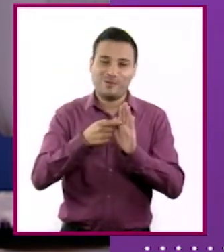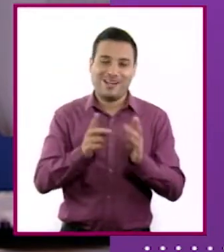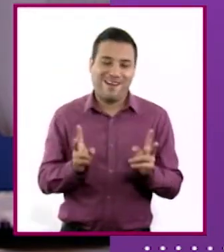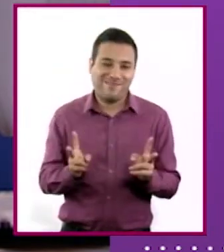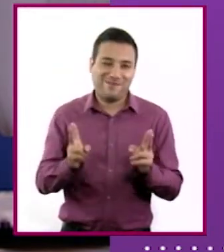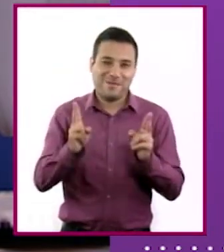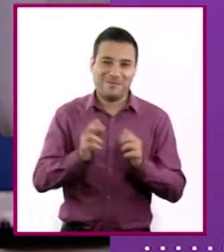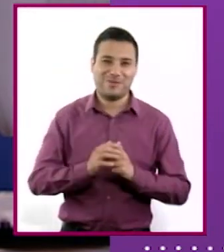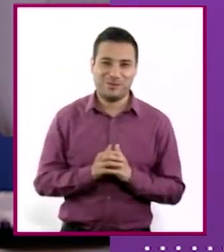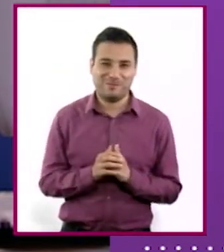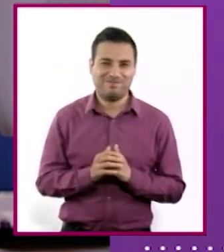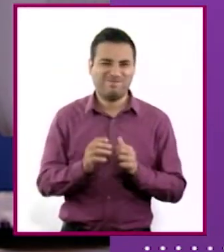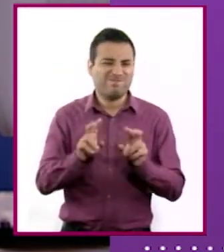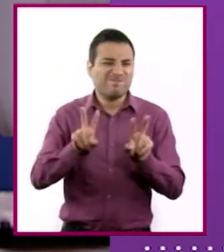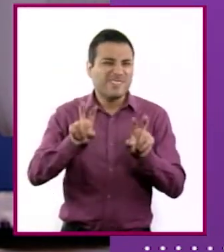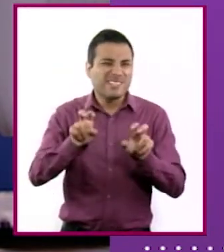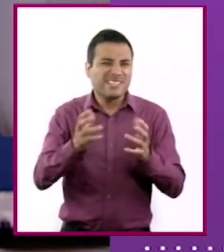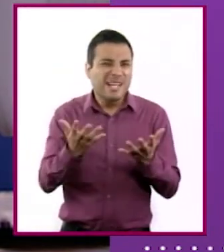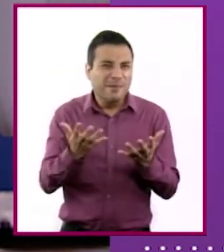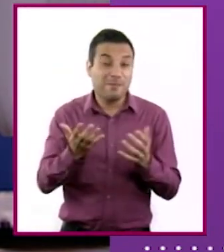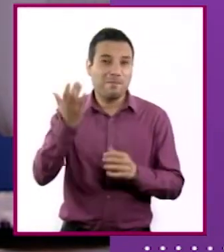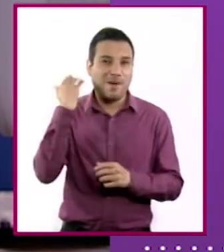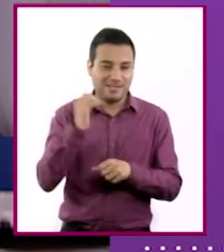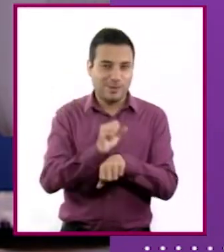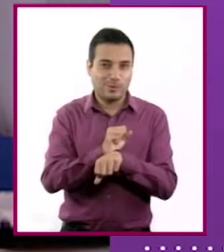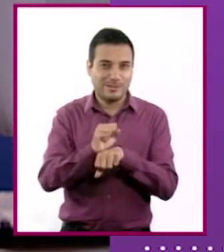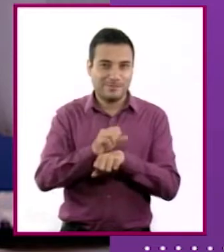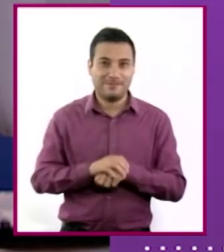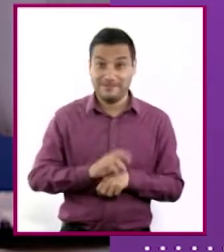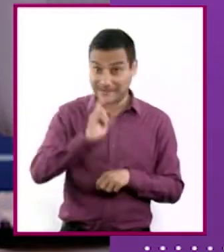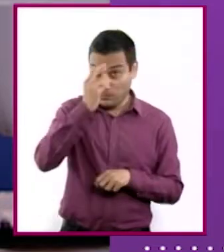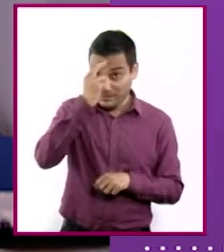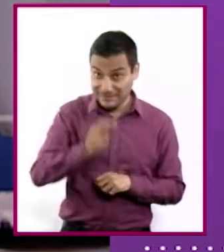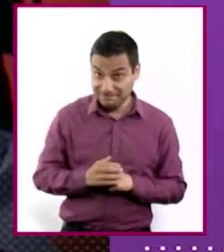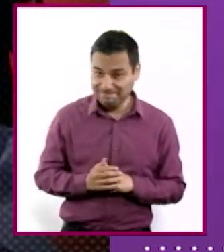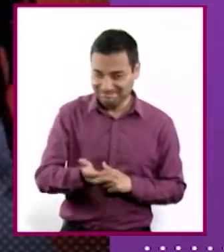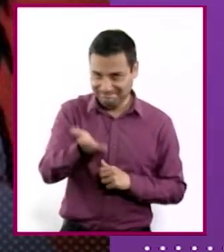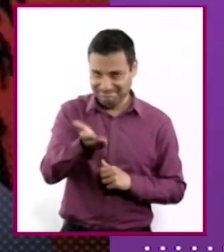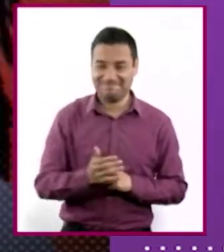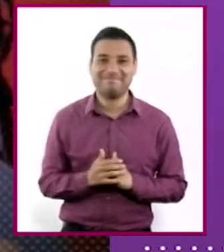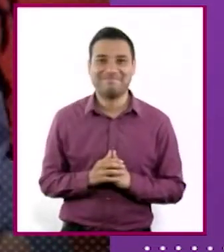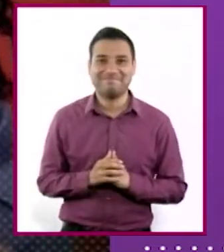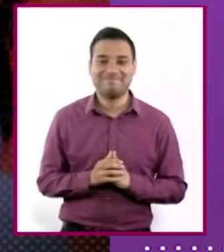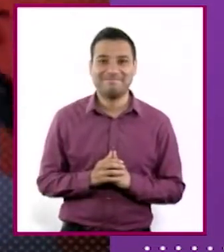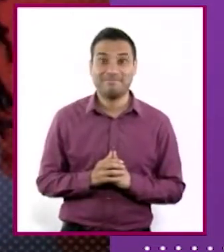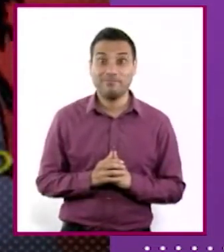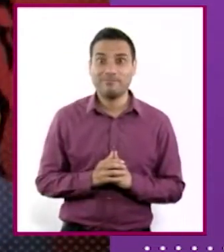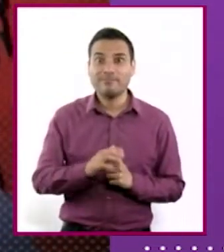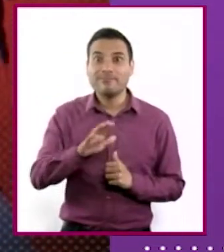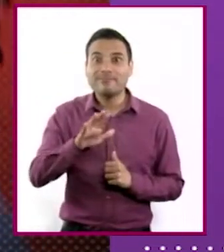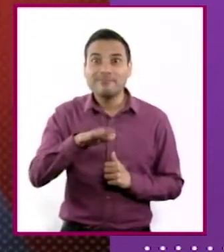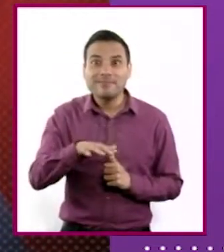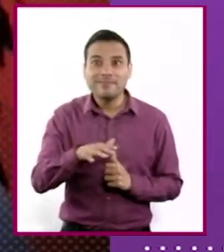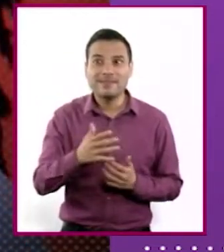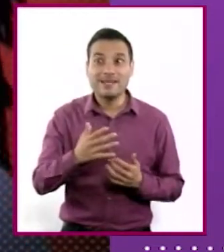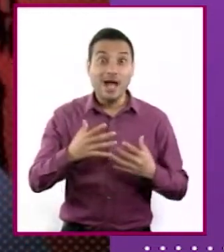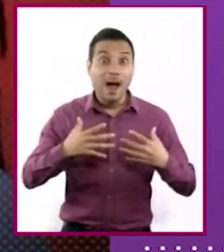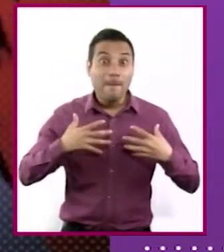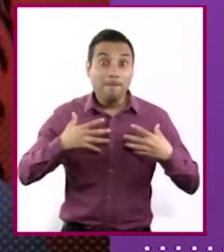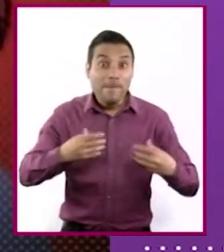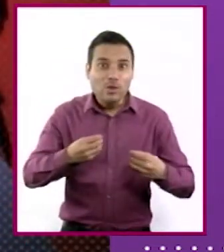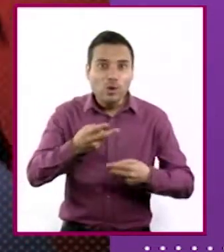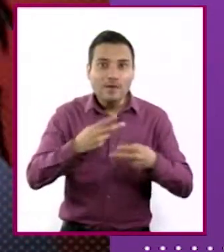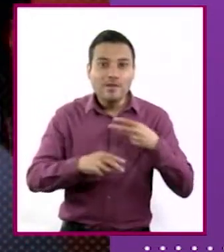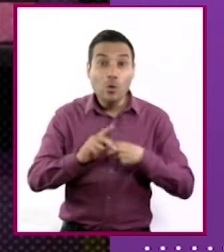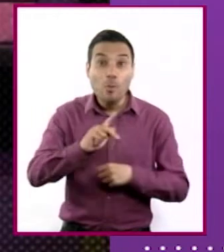anterior donde hablamos del pasado simple. ¿Se acuerdan? Guess what, Sarah? Madonna visited